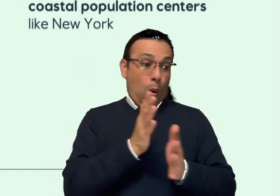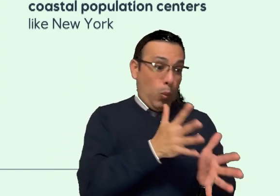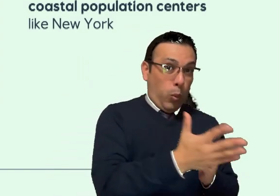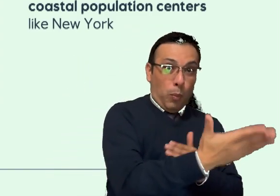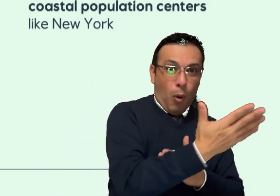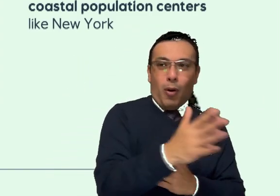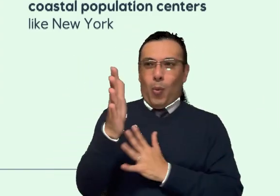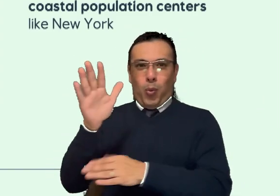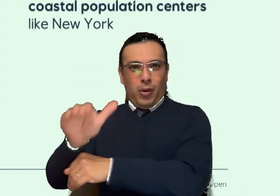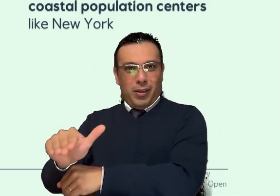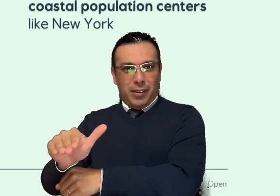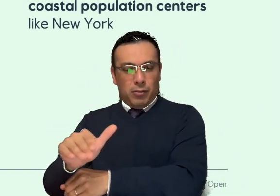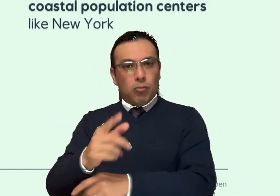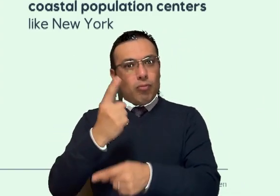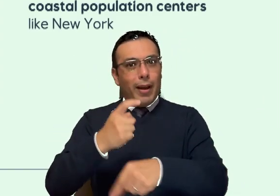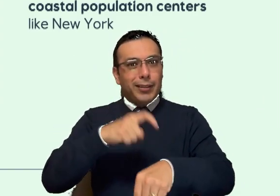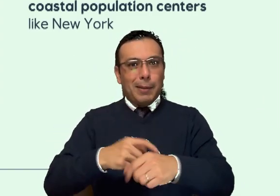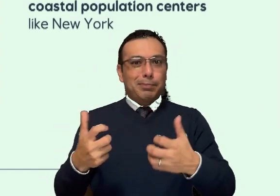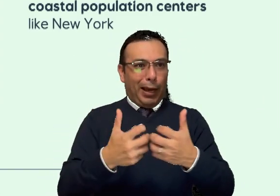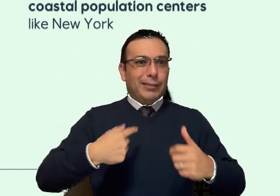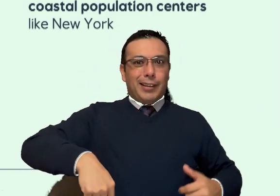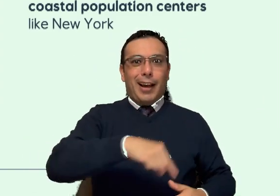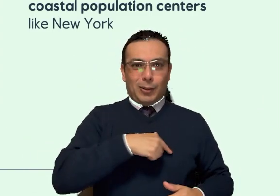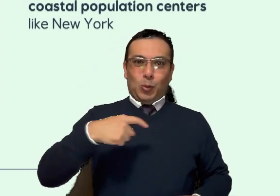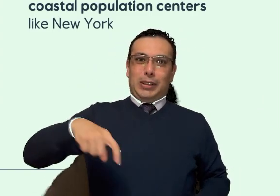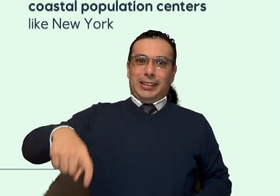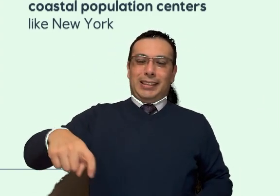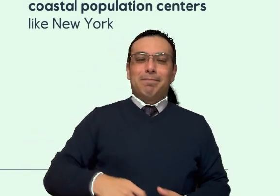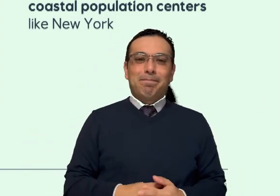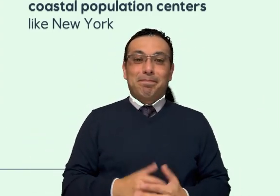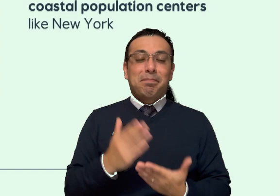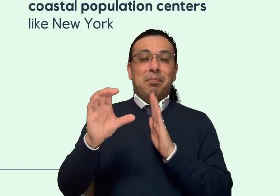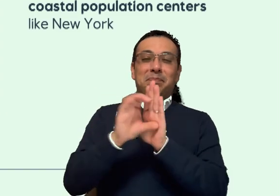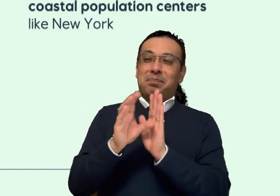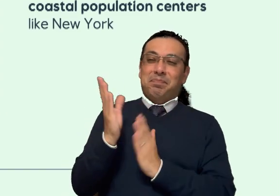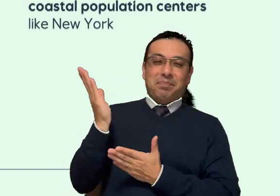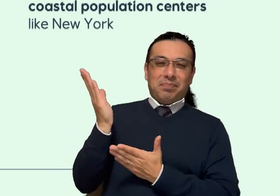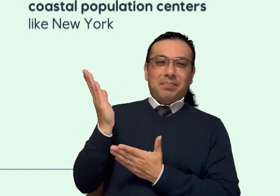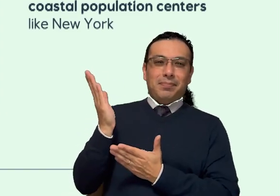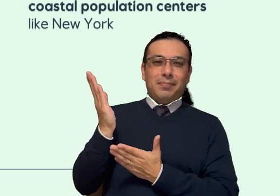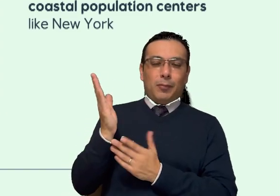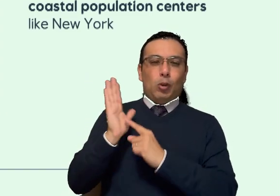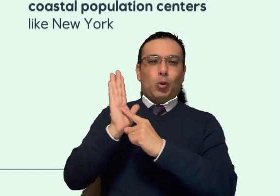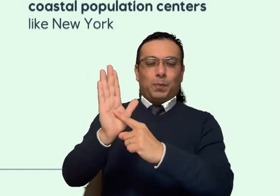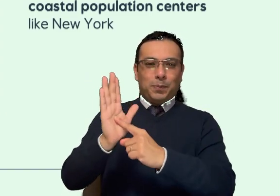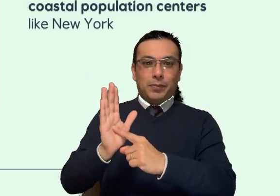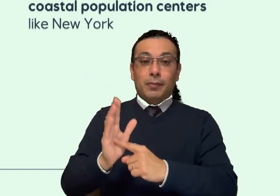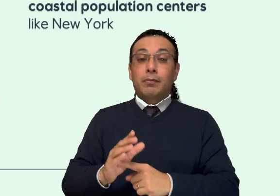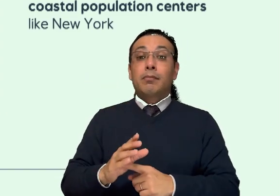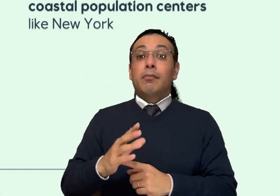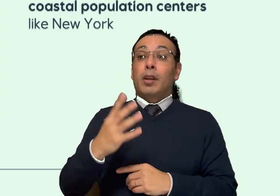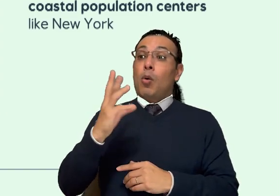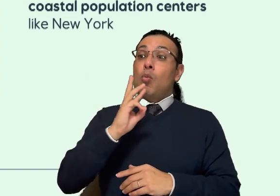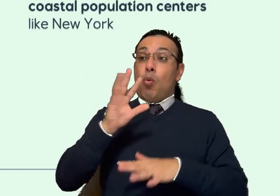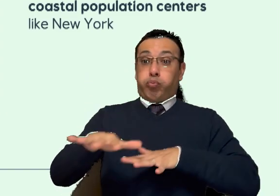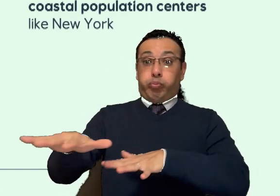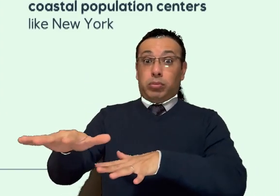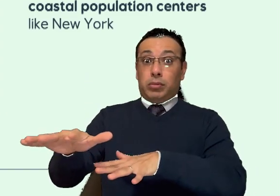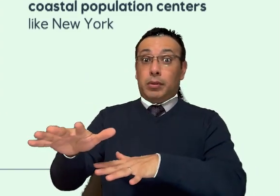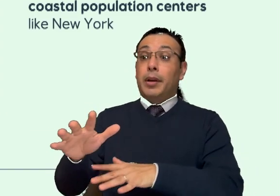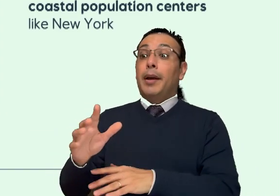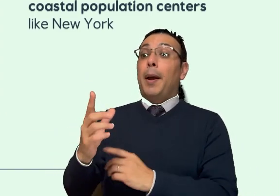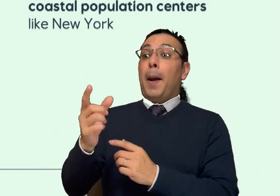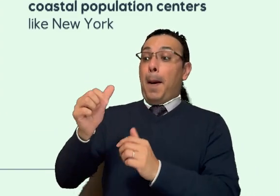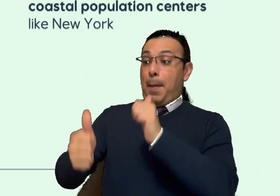This diagram here illustrates how it all works, right? So starting with the offshore turbines, those capture